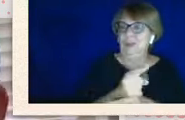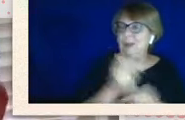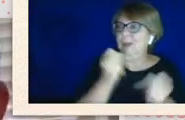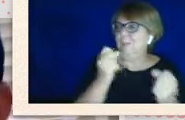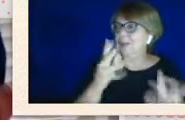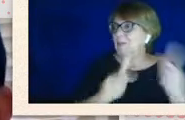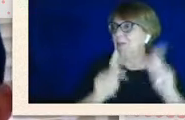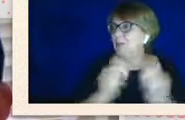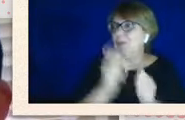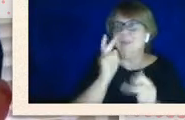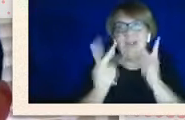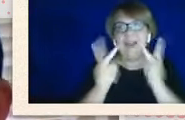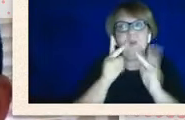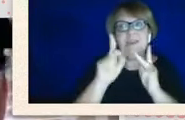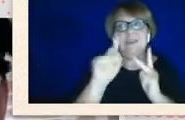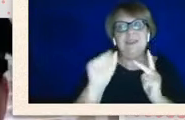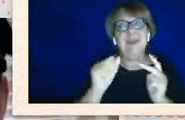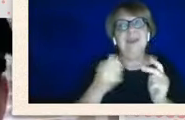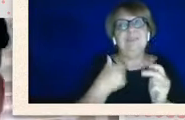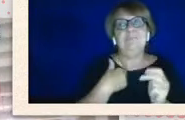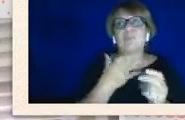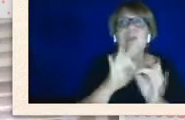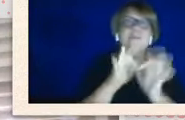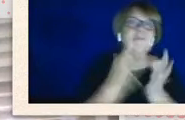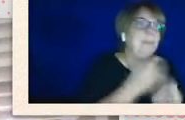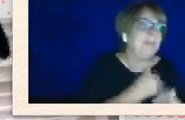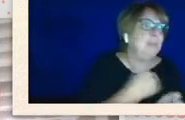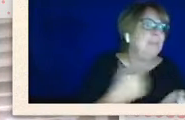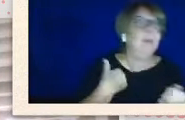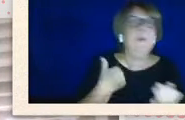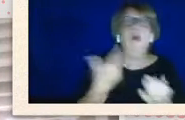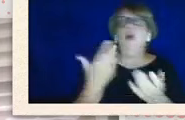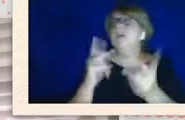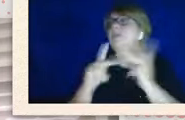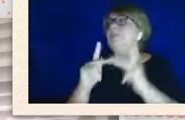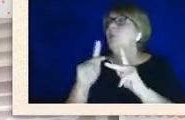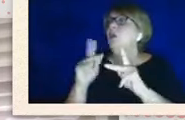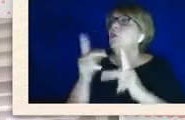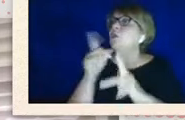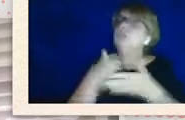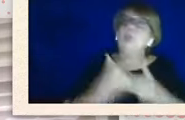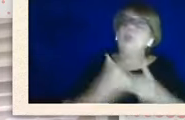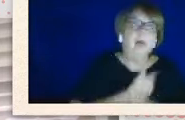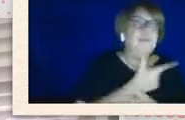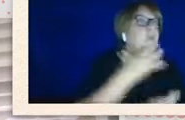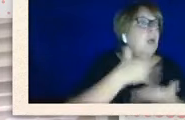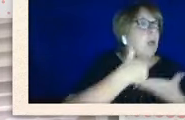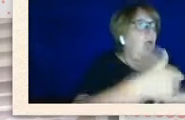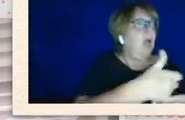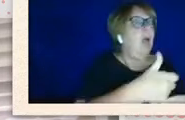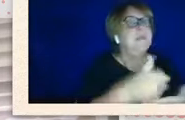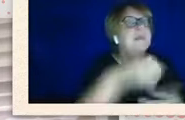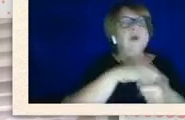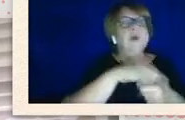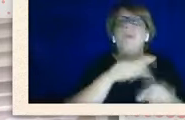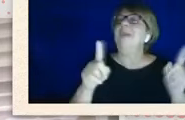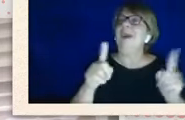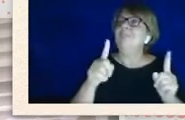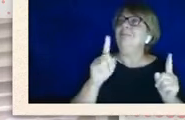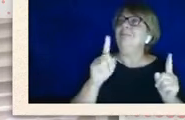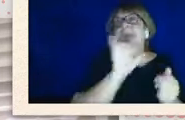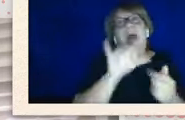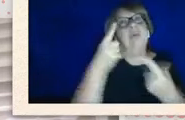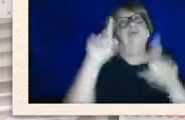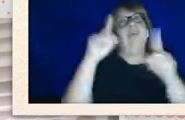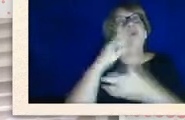have family members and loved ones who help them through these moments. And no doubt that would work for a lot of people, but it wouldn't work for everyone, and it wouldn't ensure